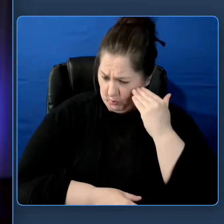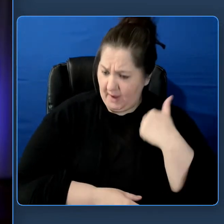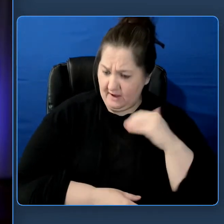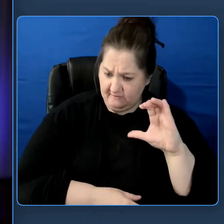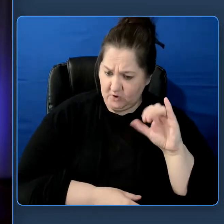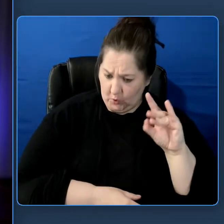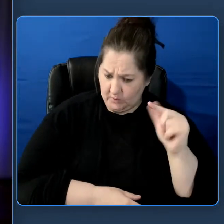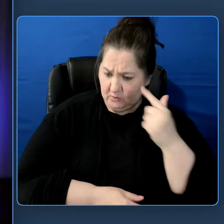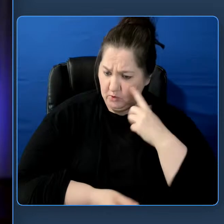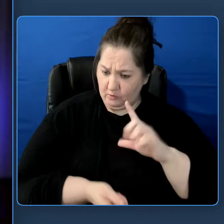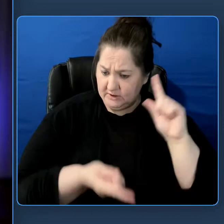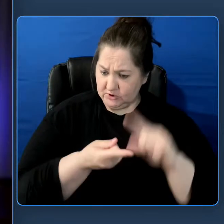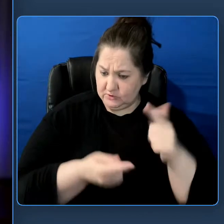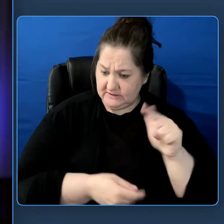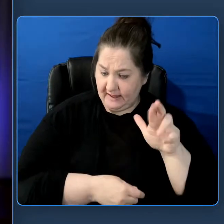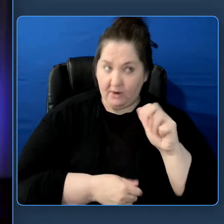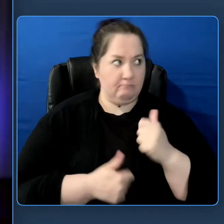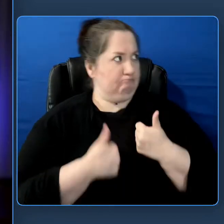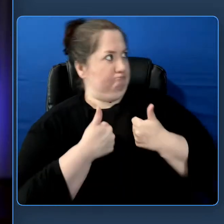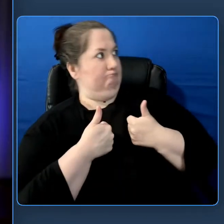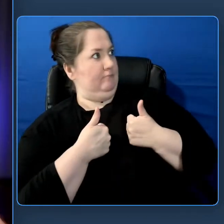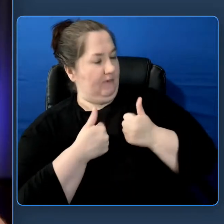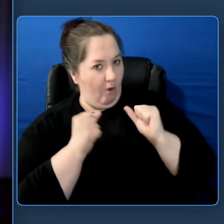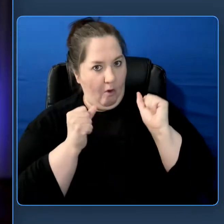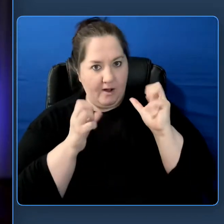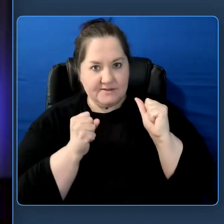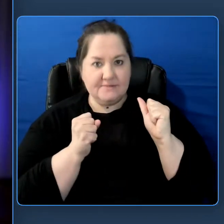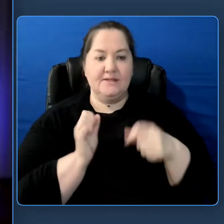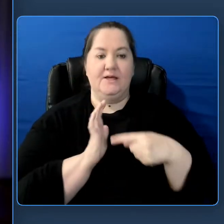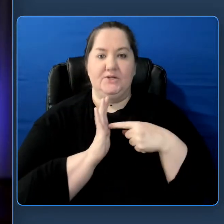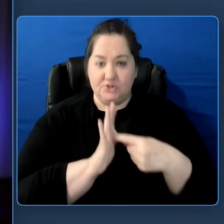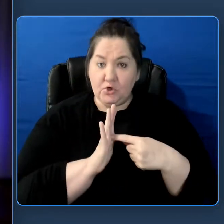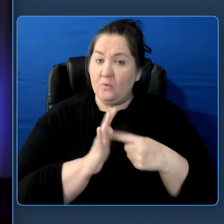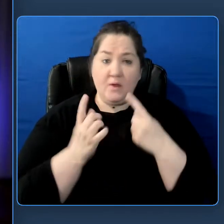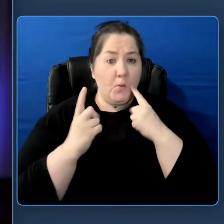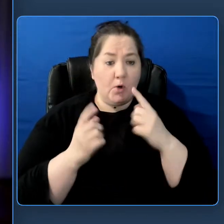that will reduce the glare. And I said, oh, great. And they showed them to me,